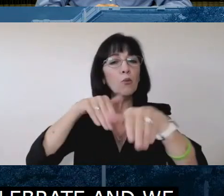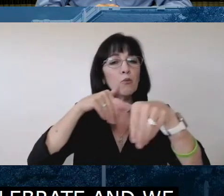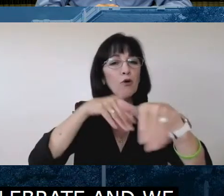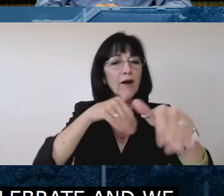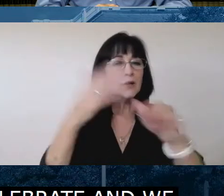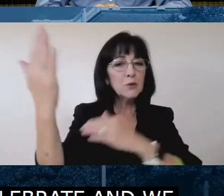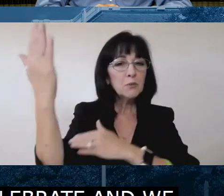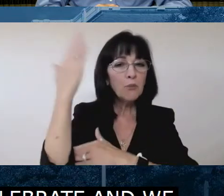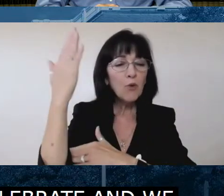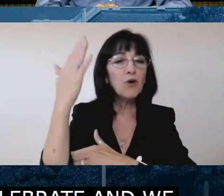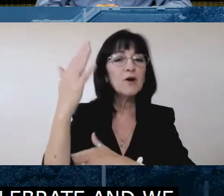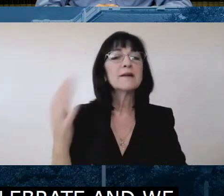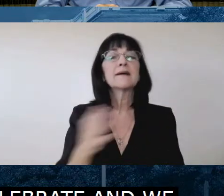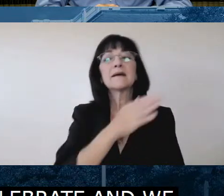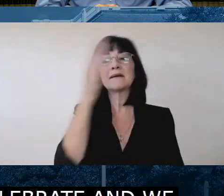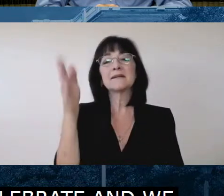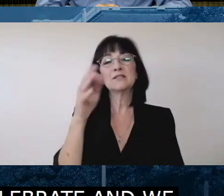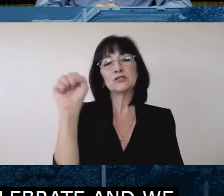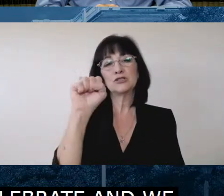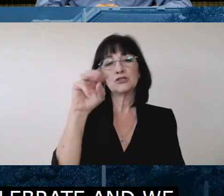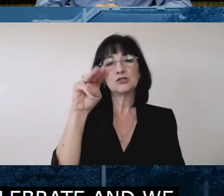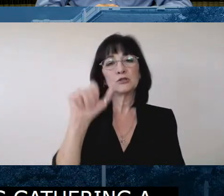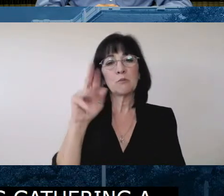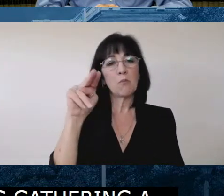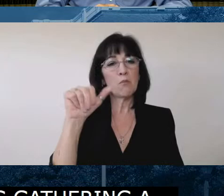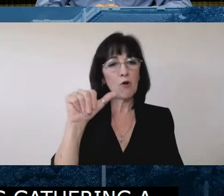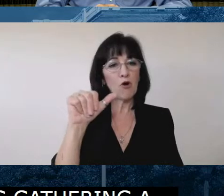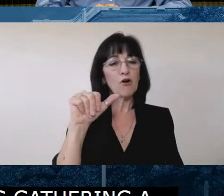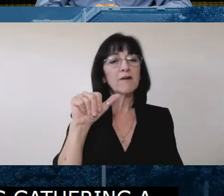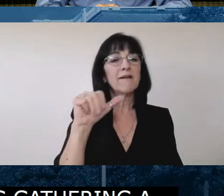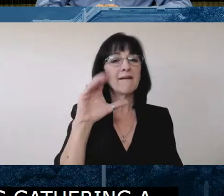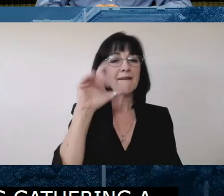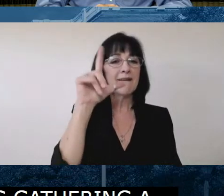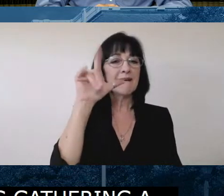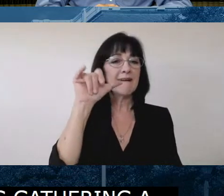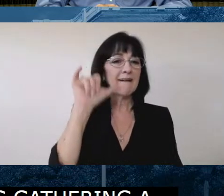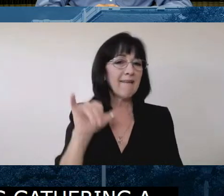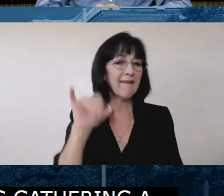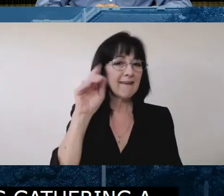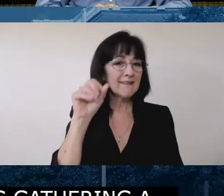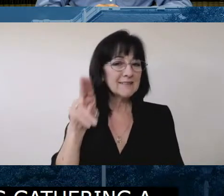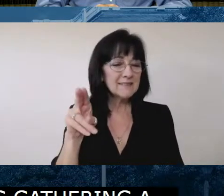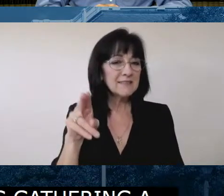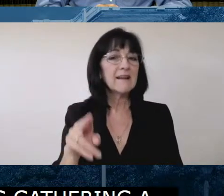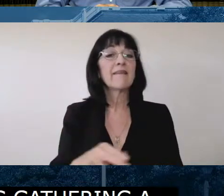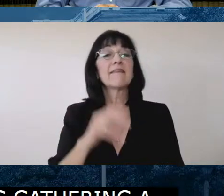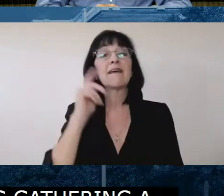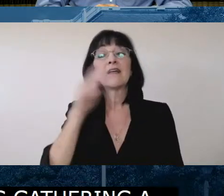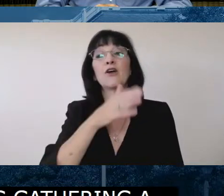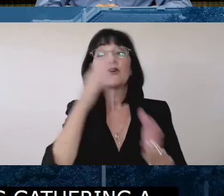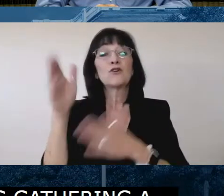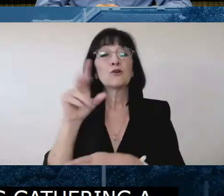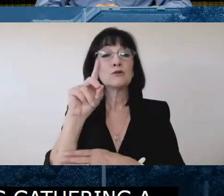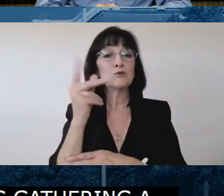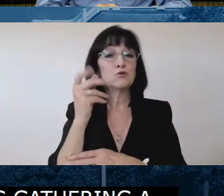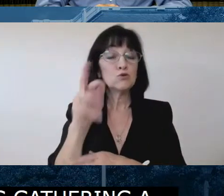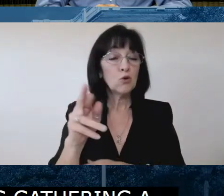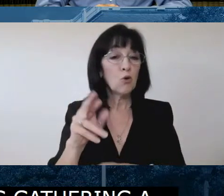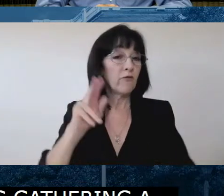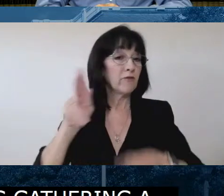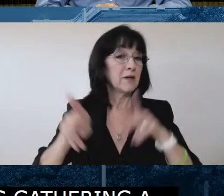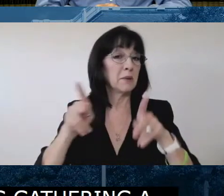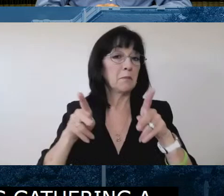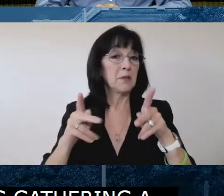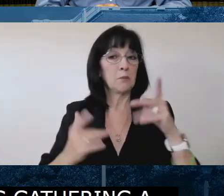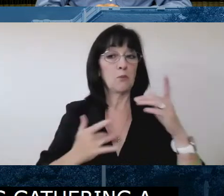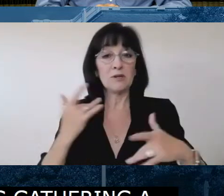Smyrna Clayton, and then a parade later that day in Dover, and folks were really excited to be out and